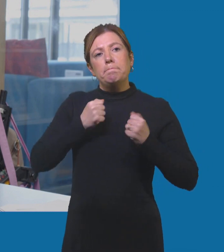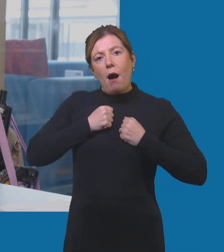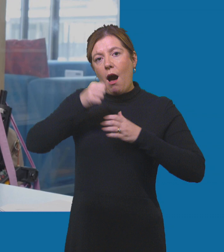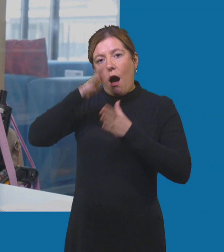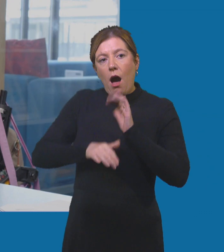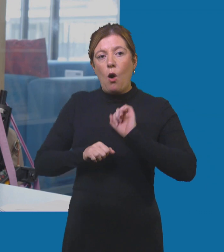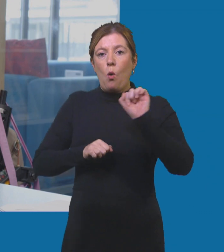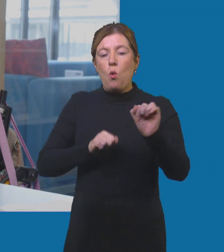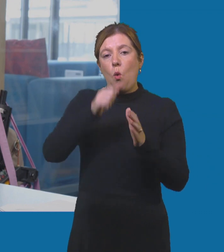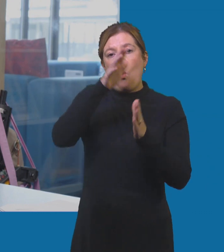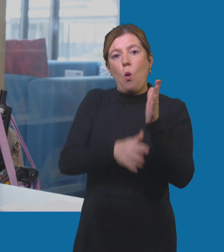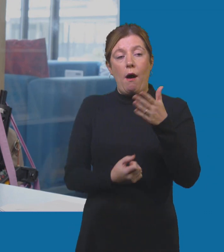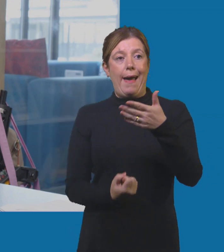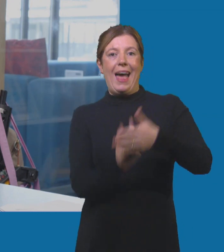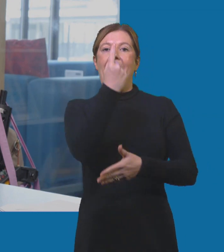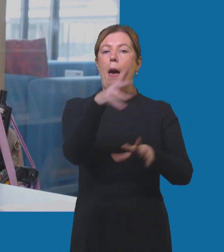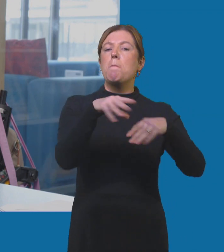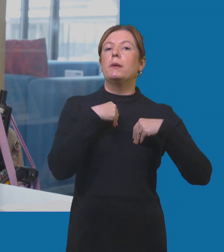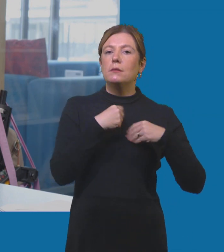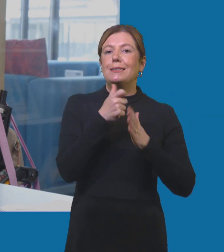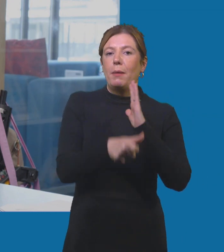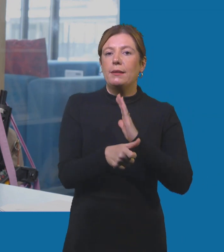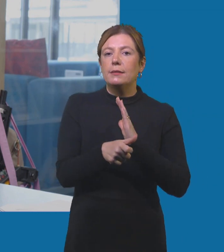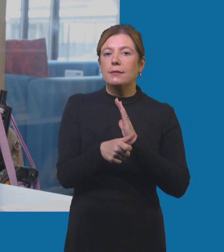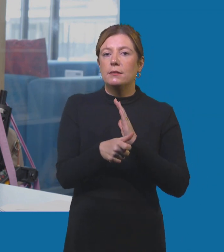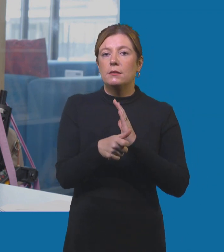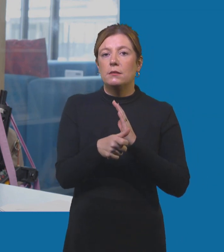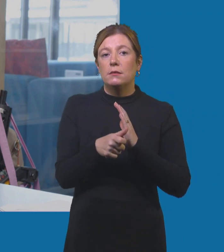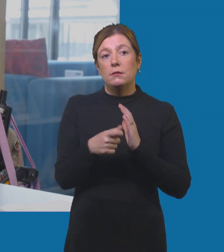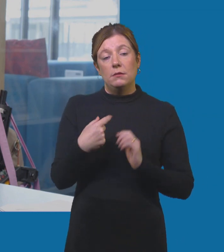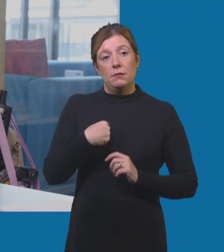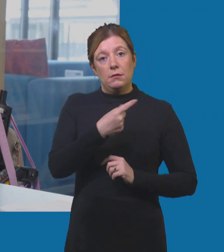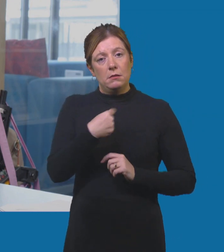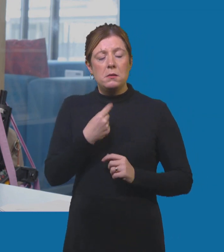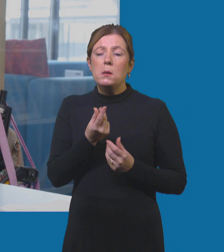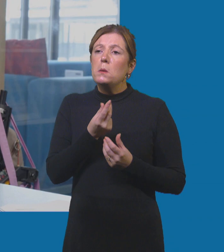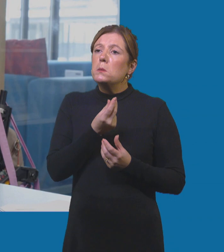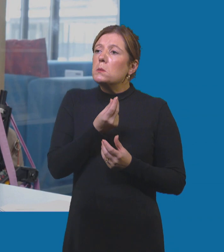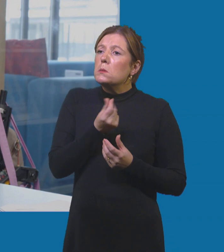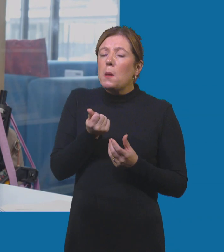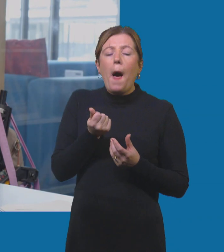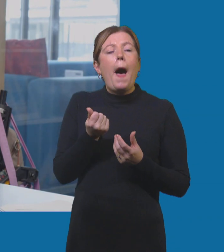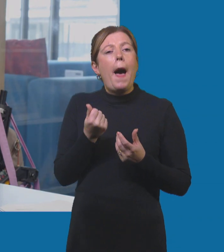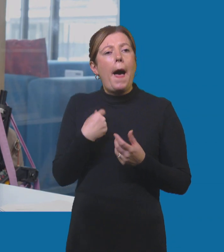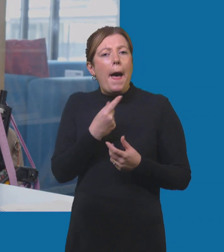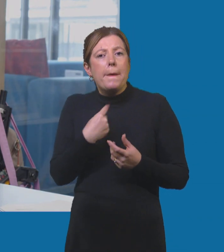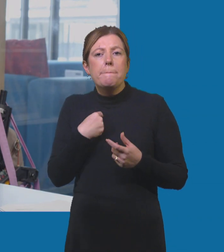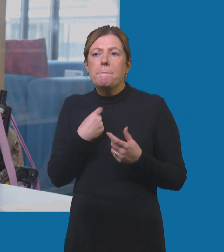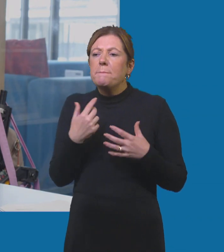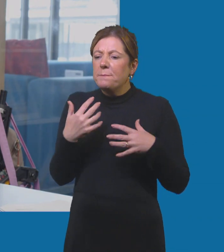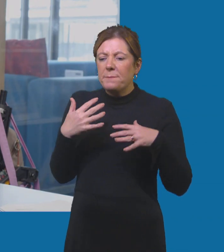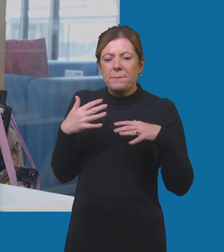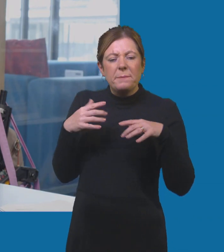for when you have acquired a disability. And although our journeys may overlap in the sense of I have only in,